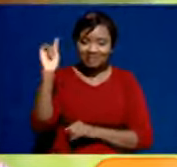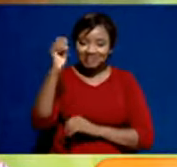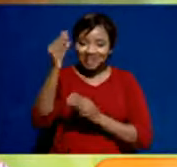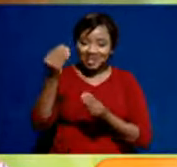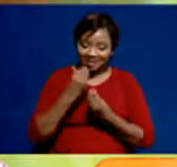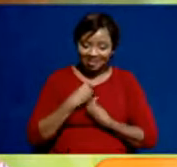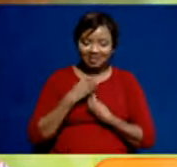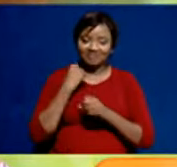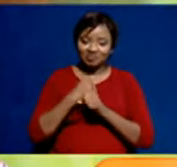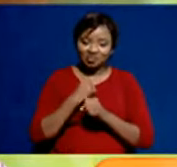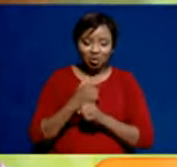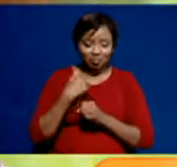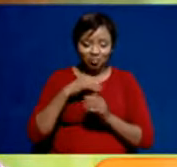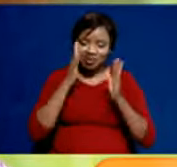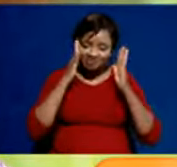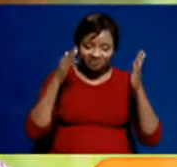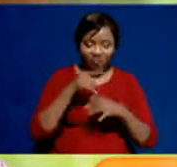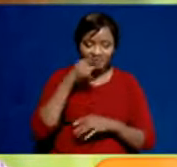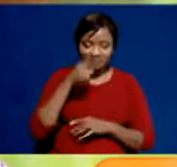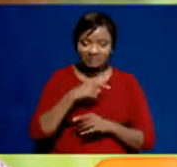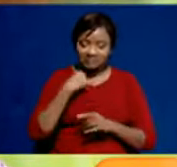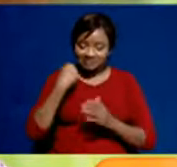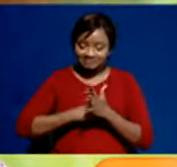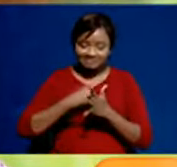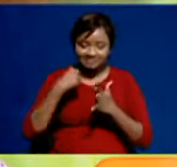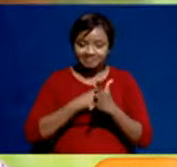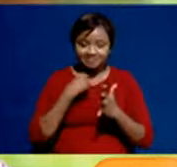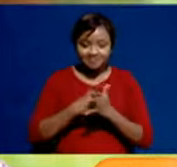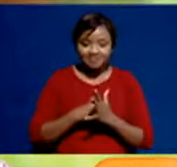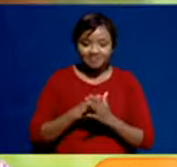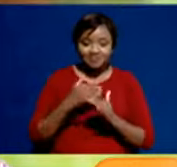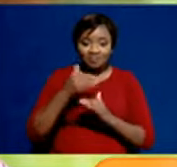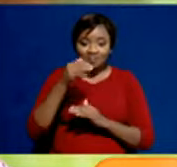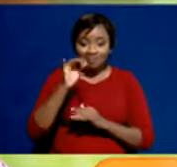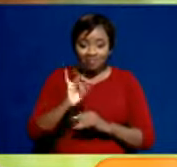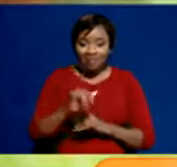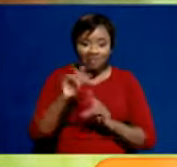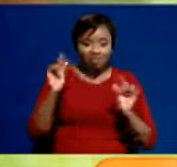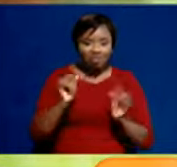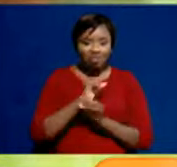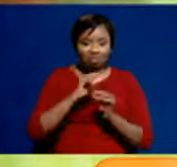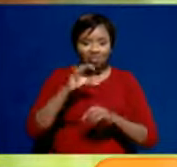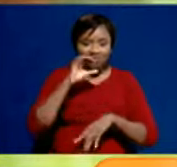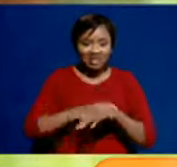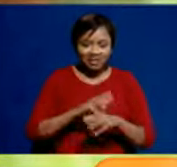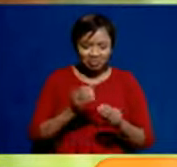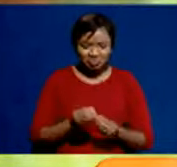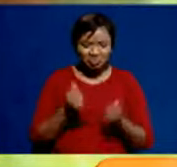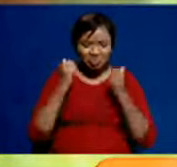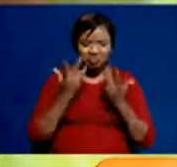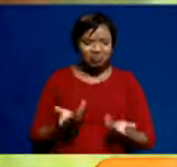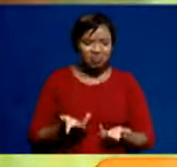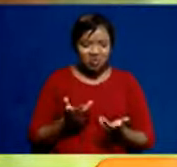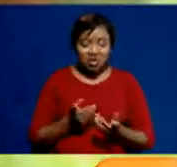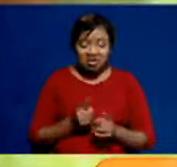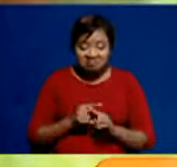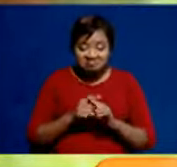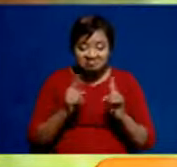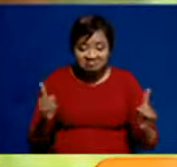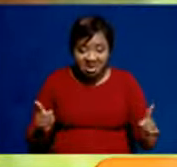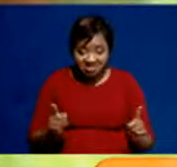results. Results came almost immediately. The KK rogue regime, I